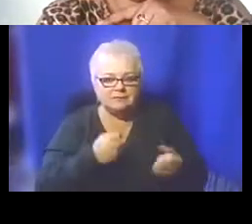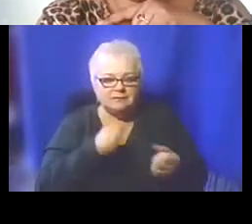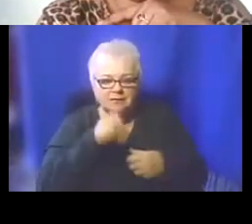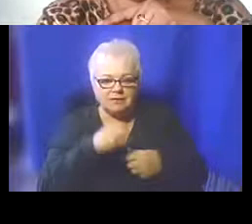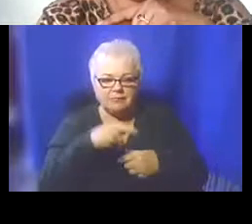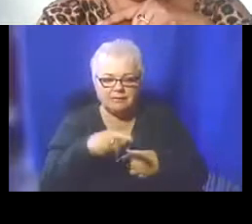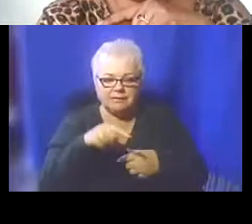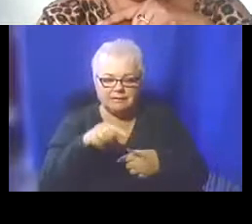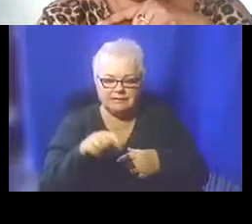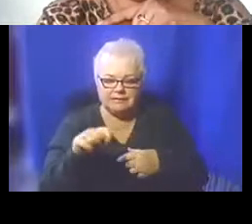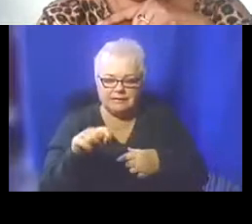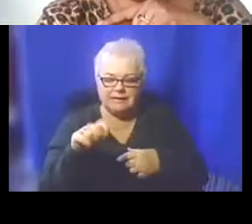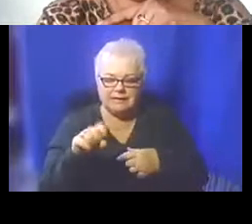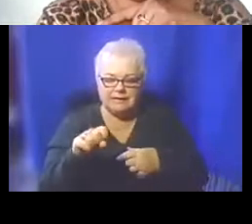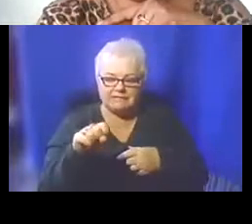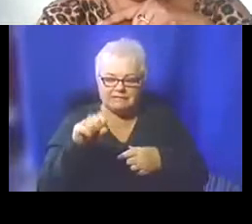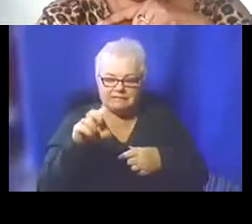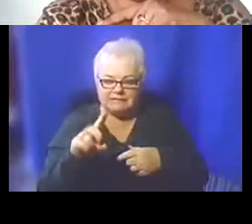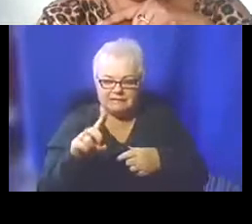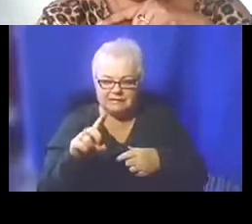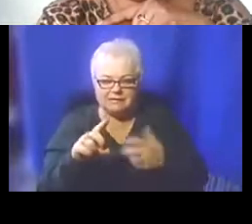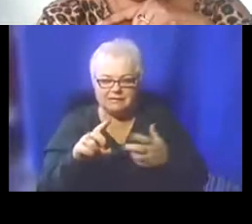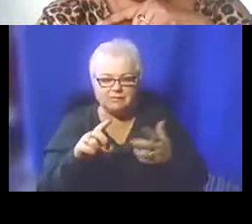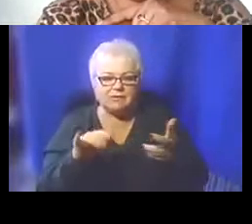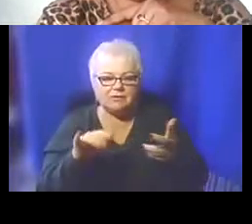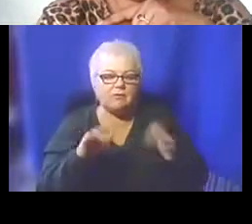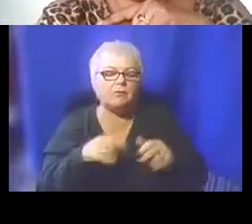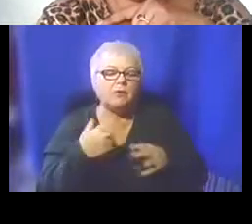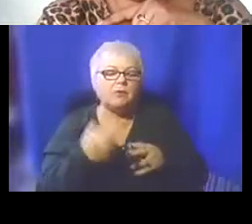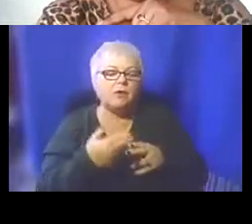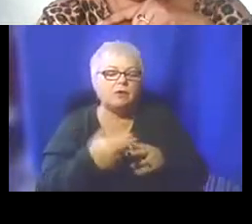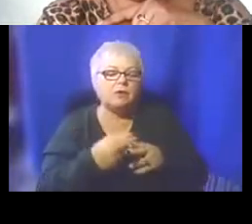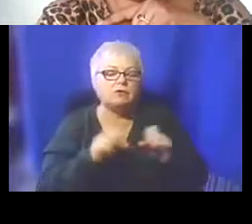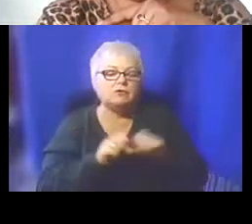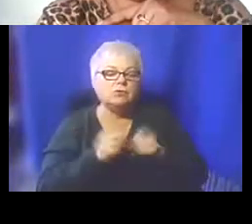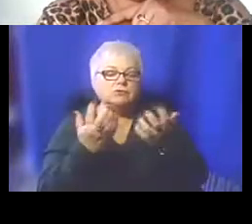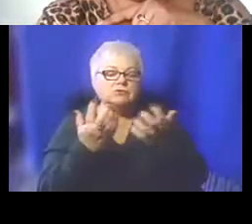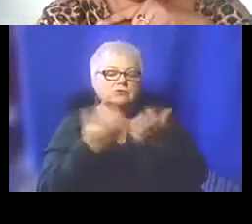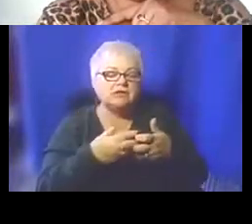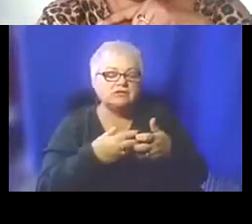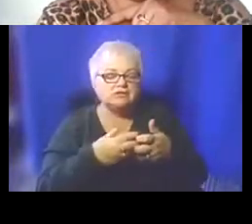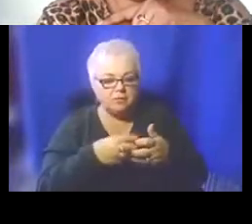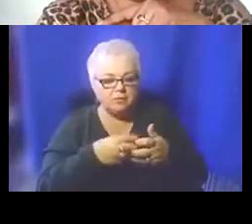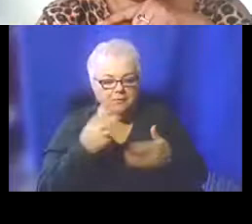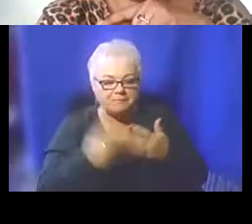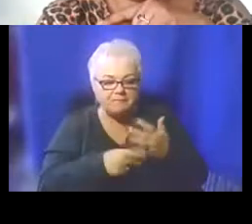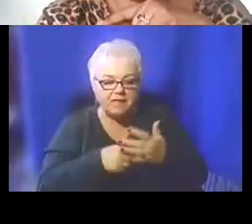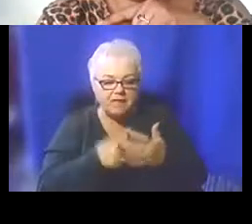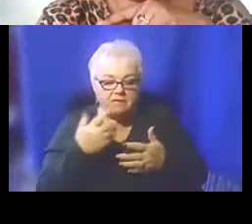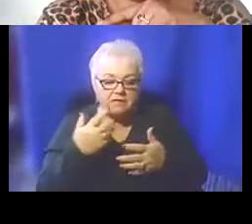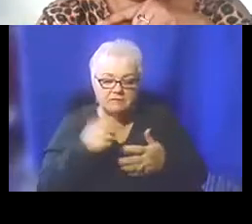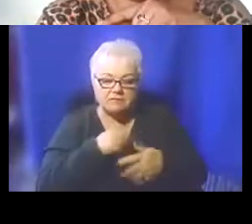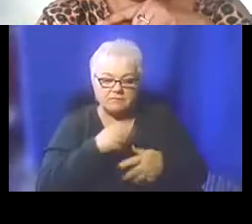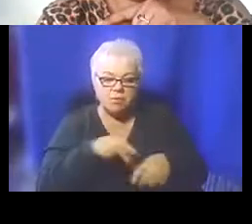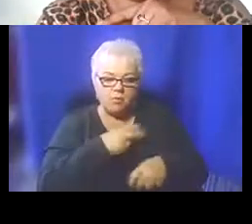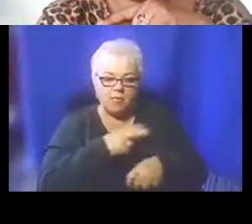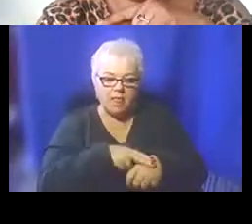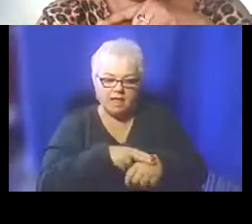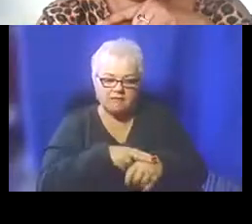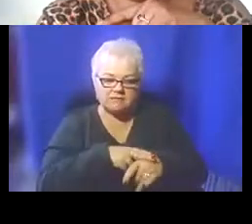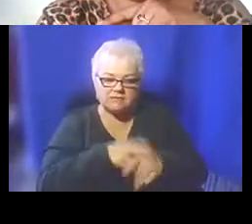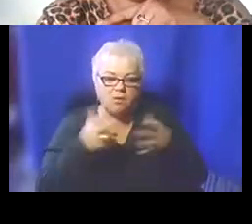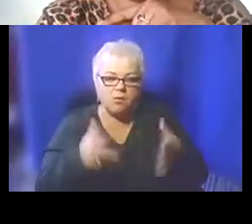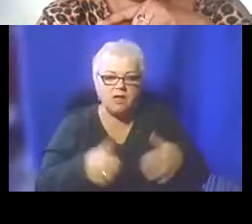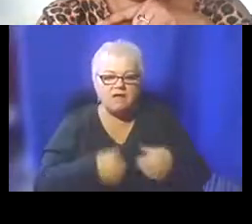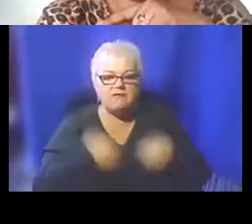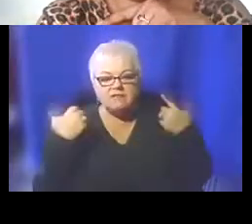disorder, because then it becomes part of what we call your socialization process. So you begin to normalize a way of living